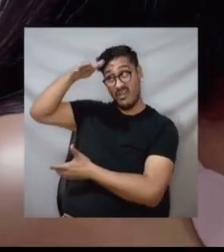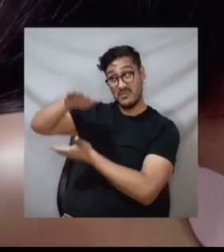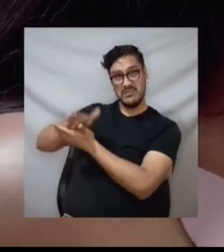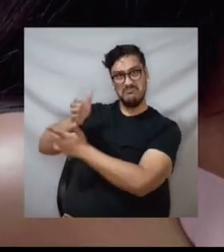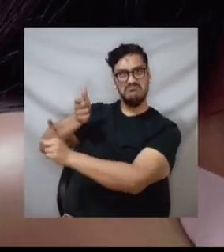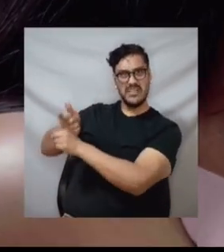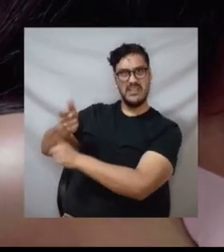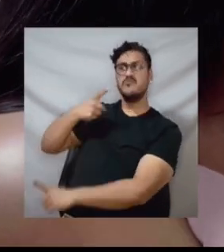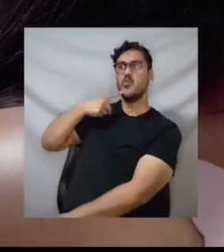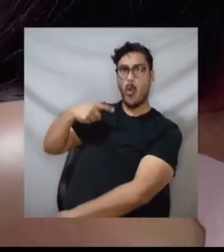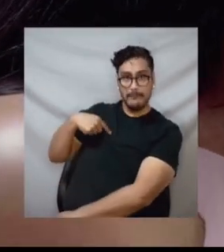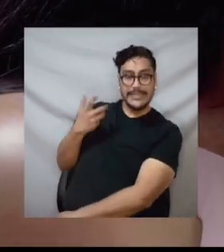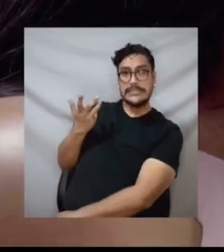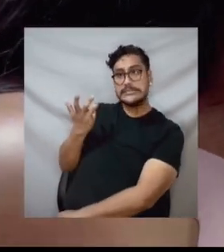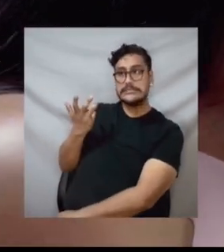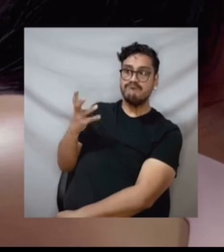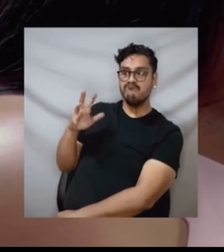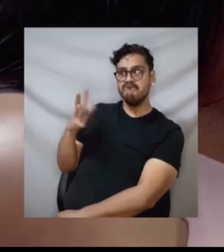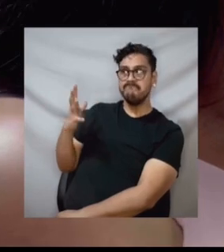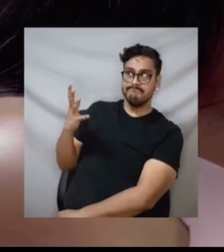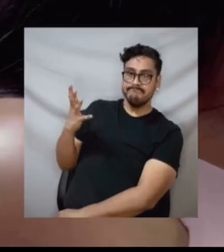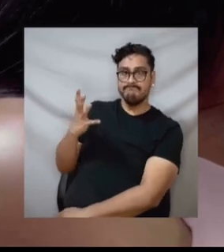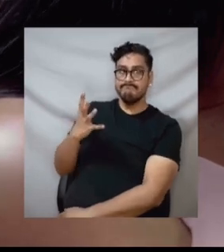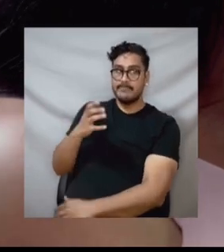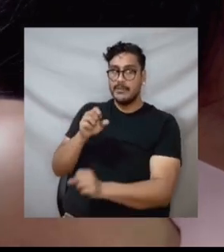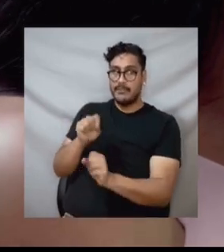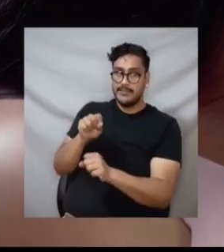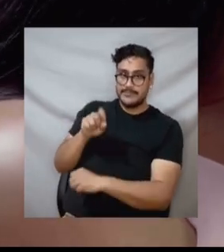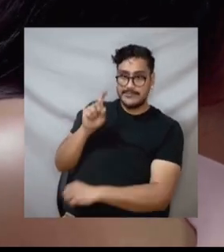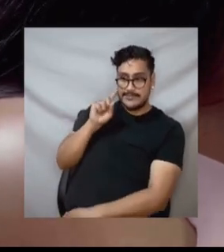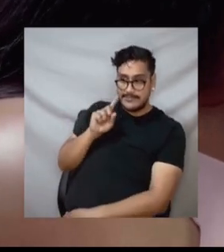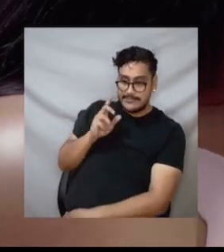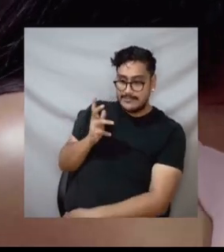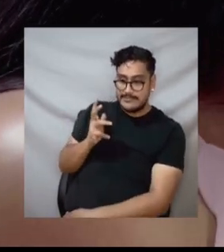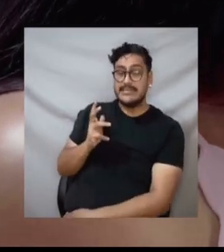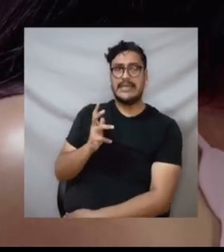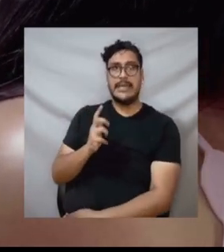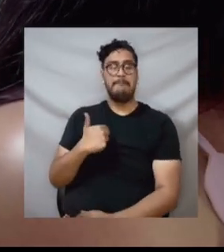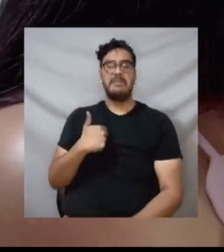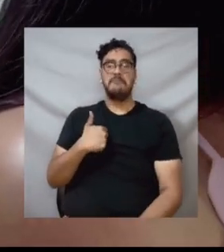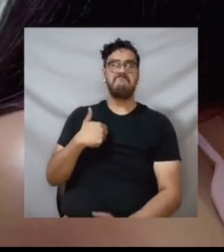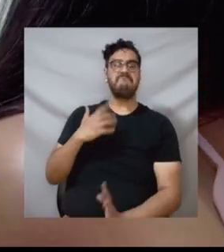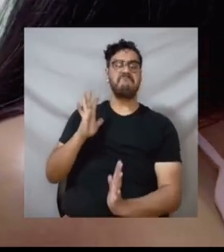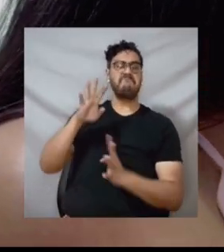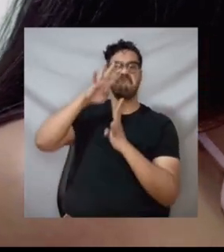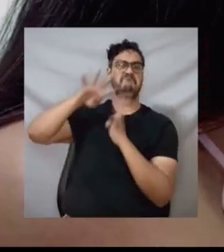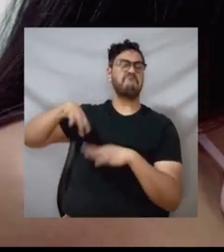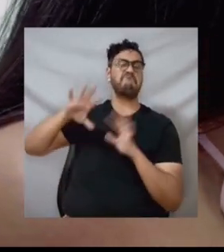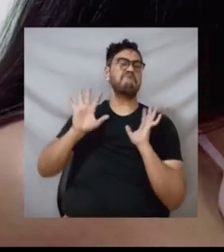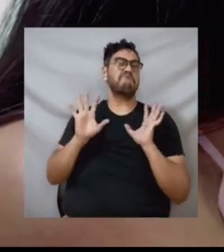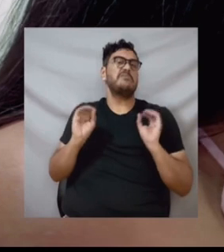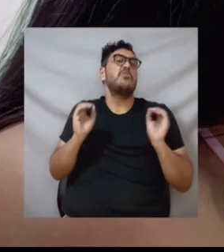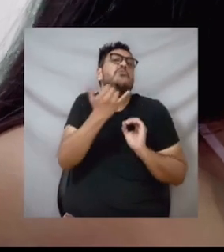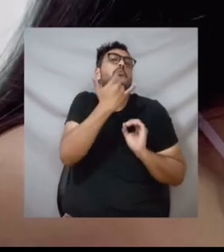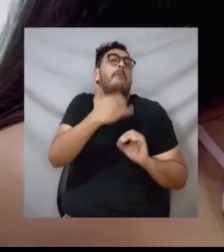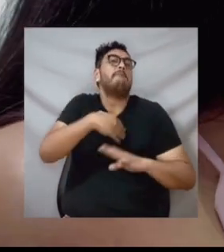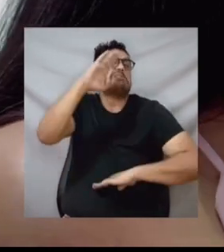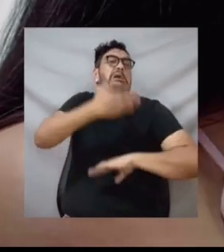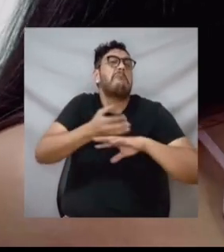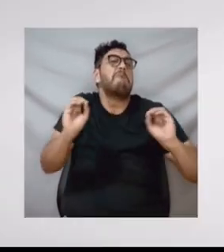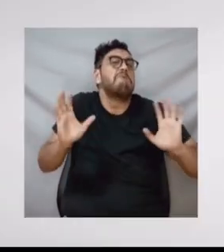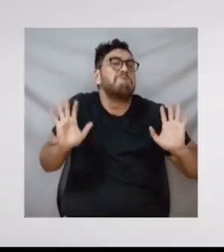you know Wilson had kind of hinted about it I I shined it off and I was like no there's nothing wrong